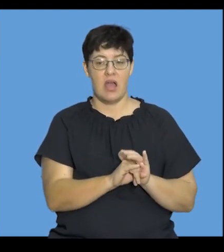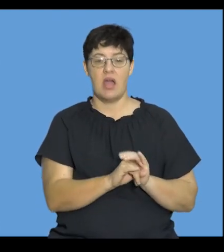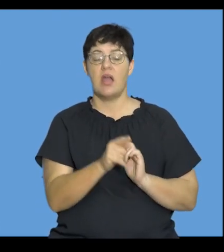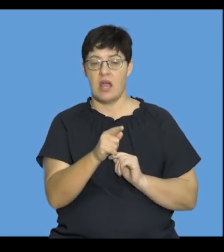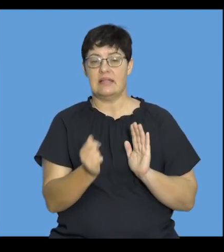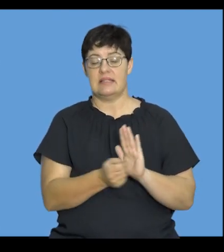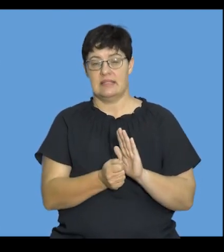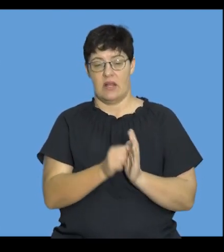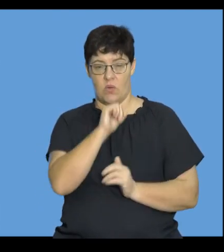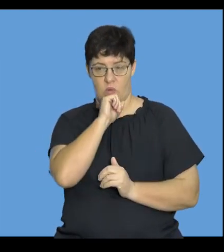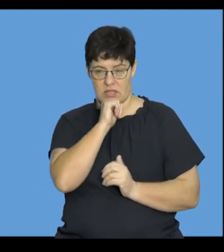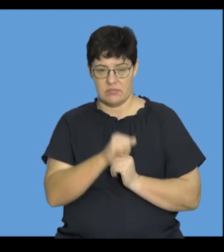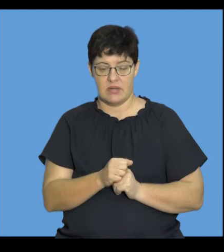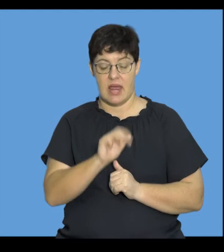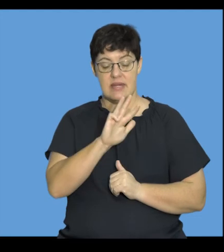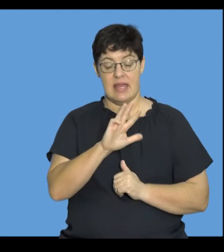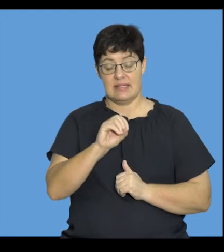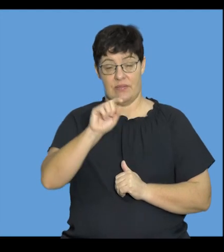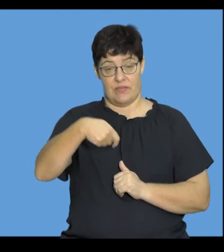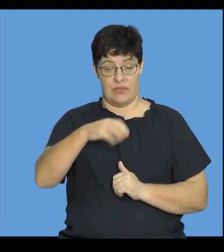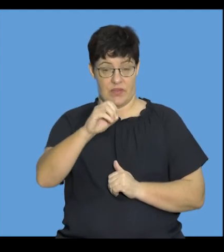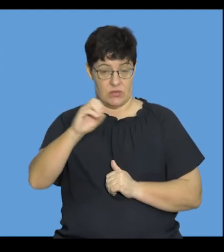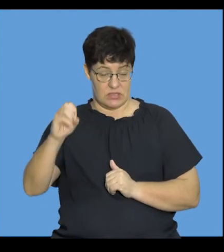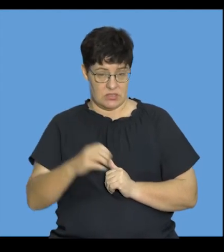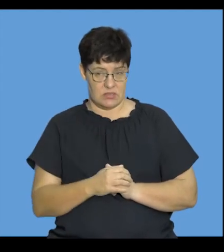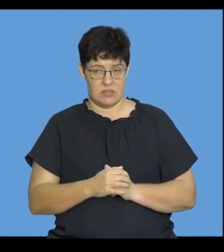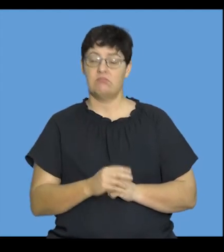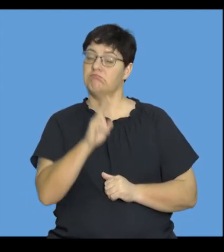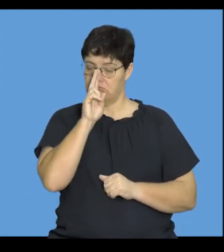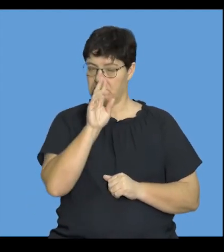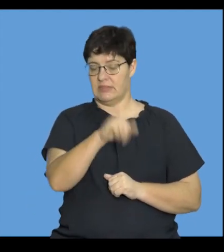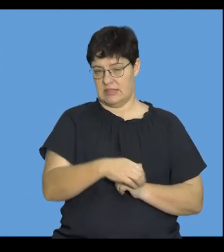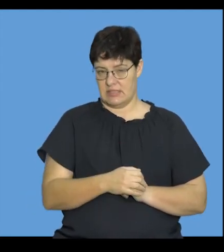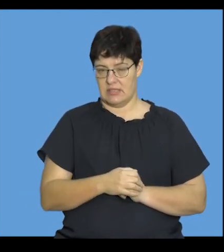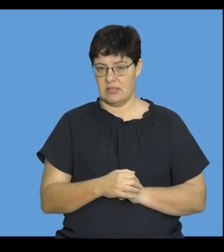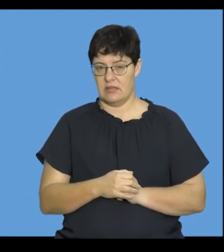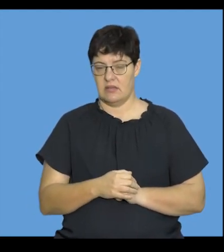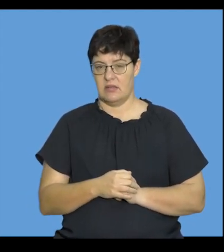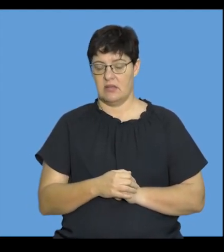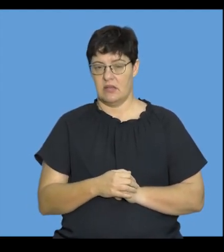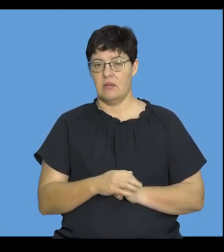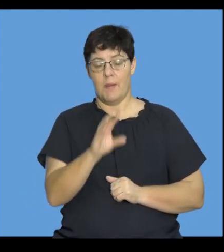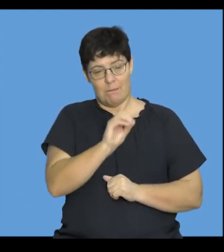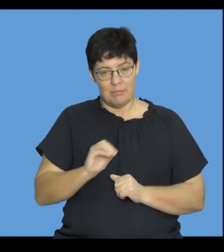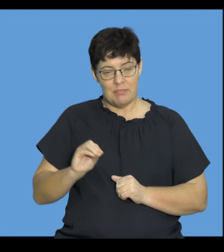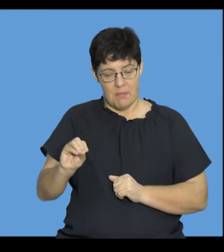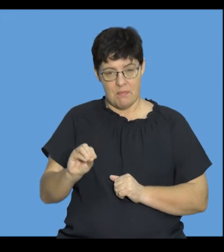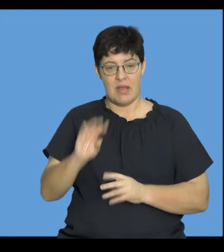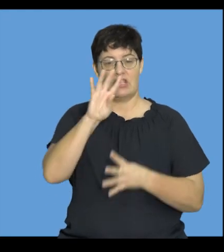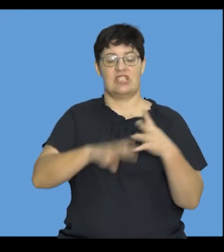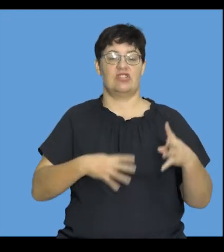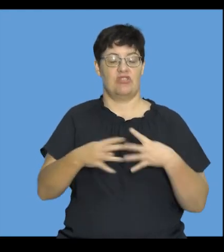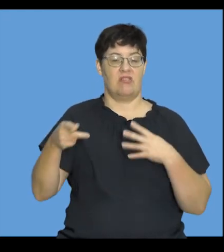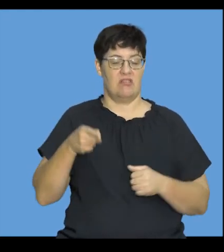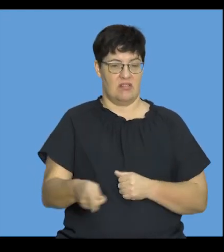sale. It is 90,000 Rand. And yes, you can see we actually put it into our debtors collection schedule. So we